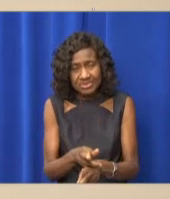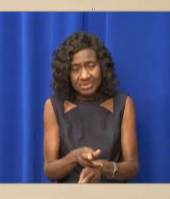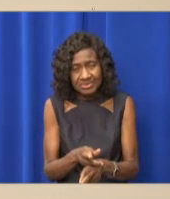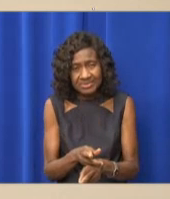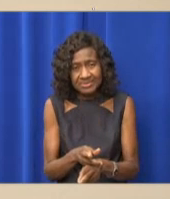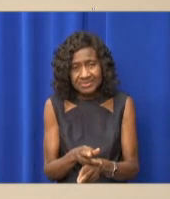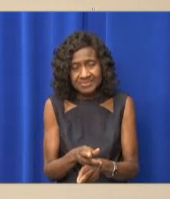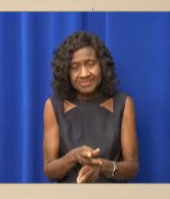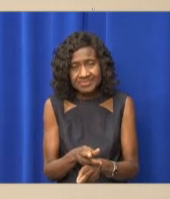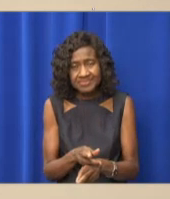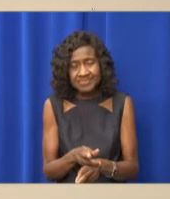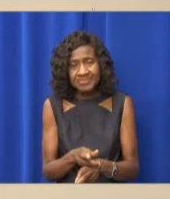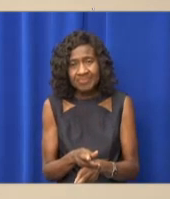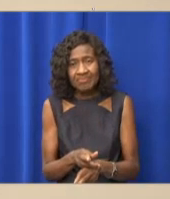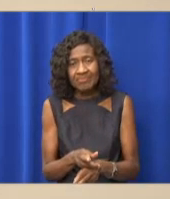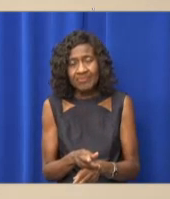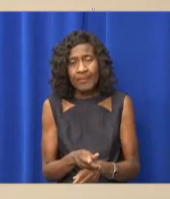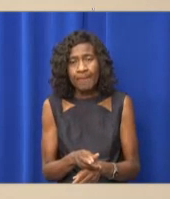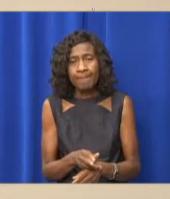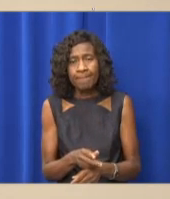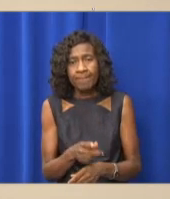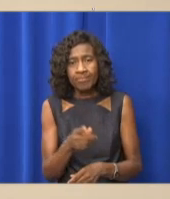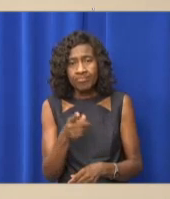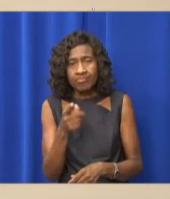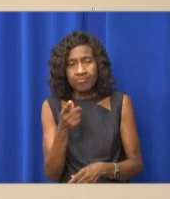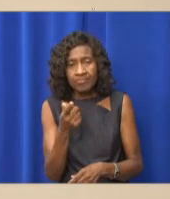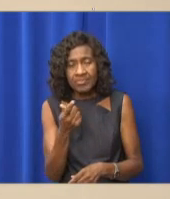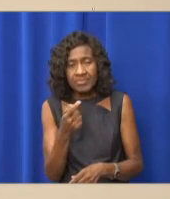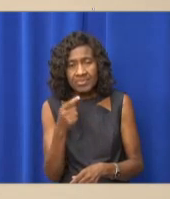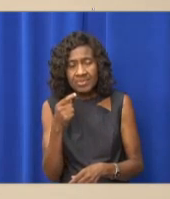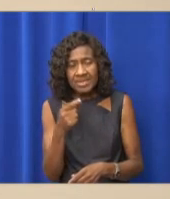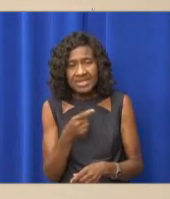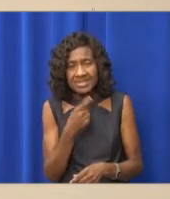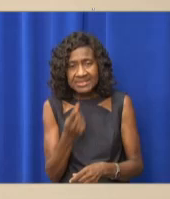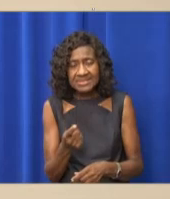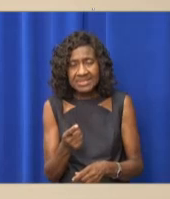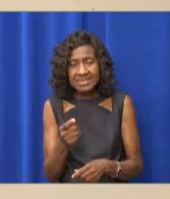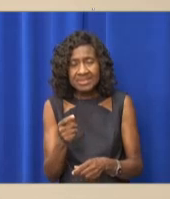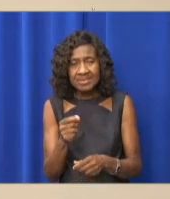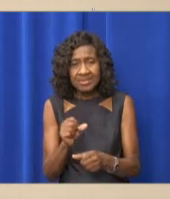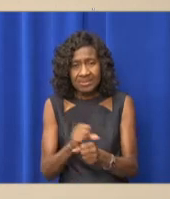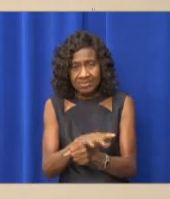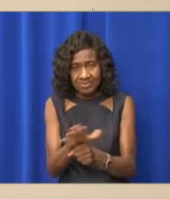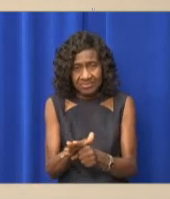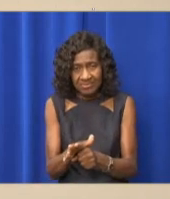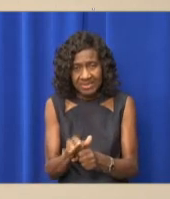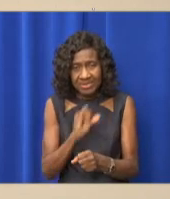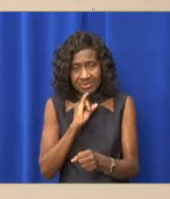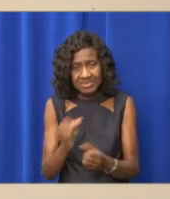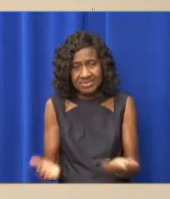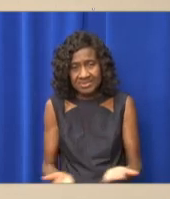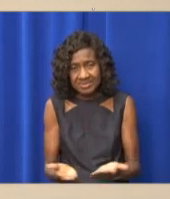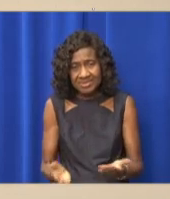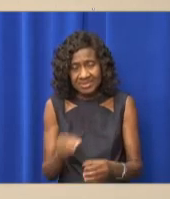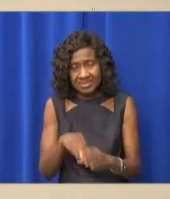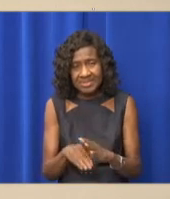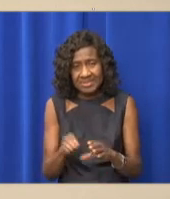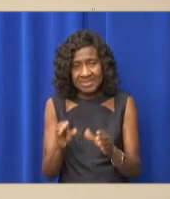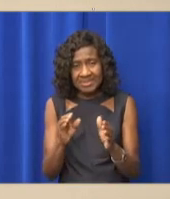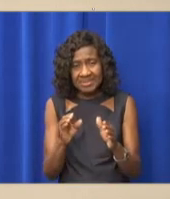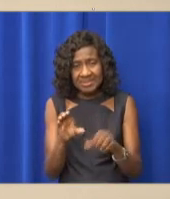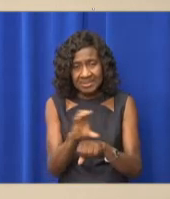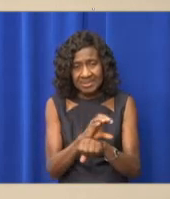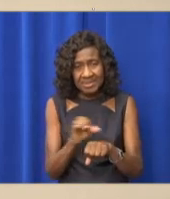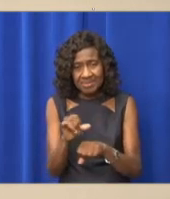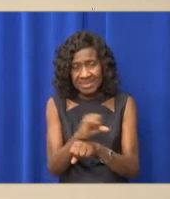There is, as Dr. Lee said, no question that COVID-19 is in the community. I think what we can say with